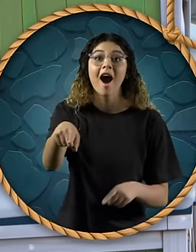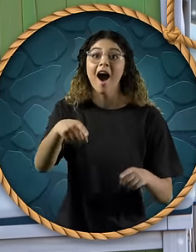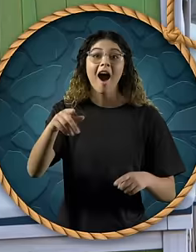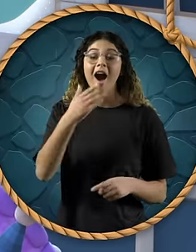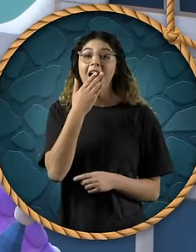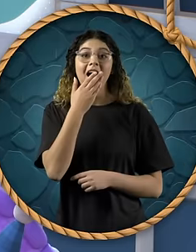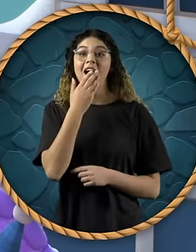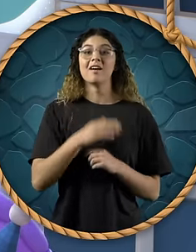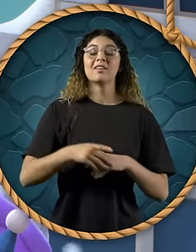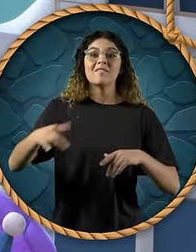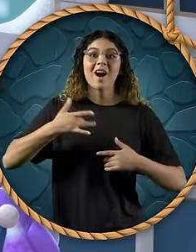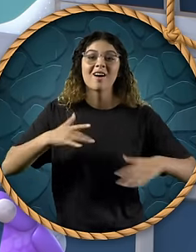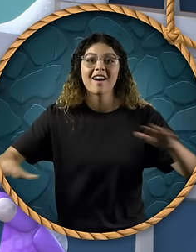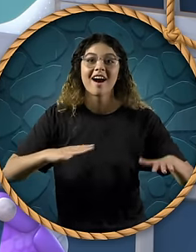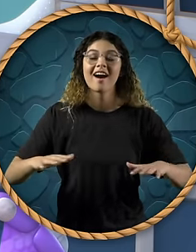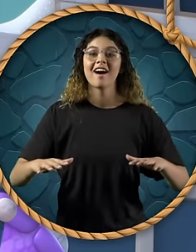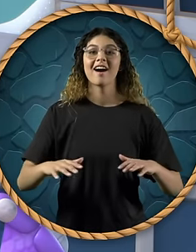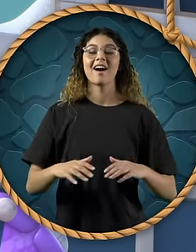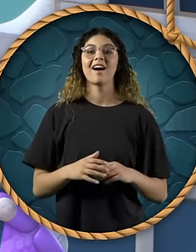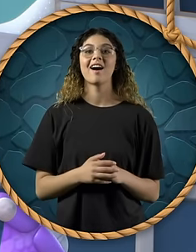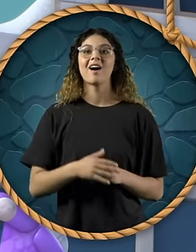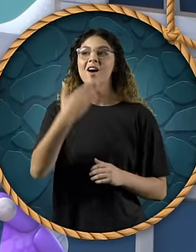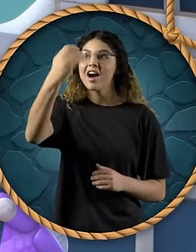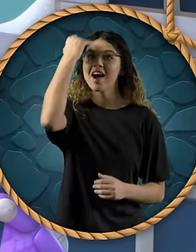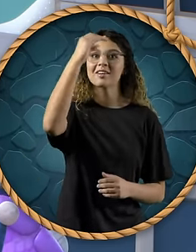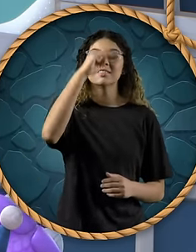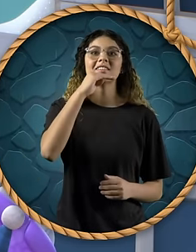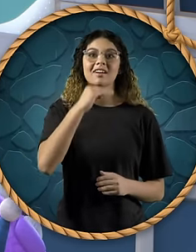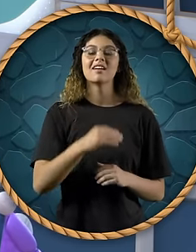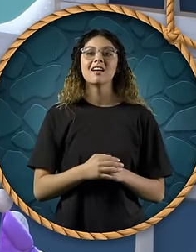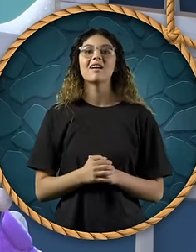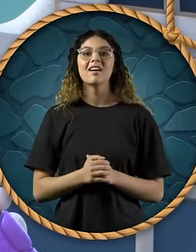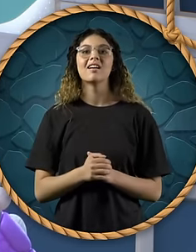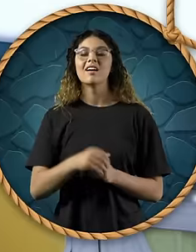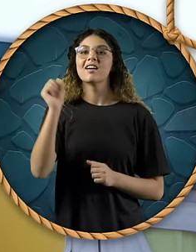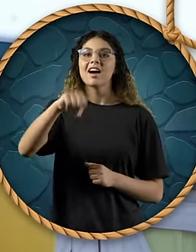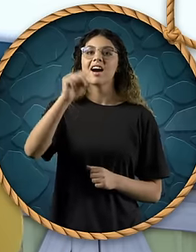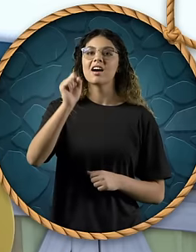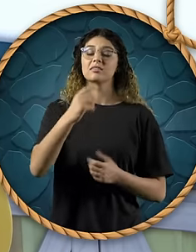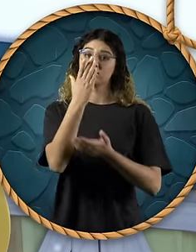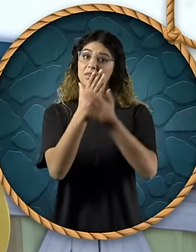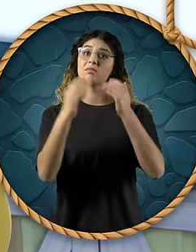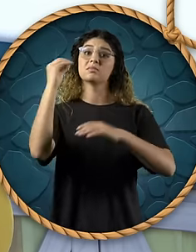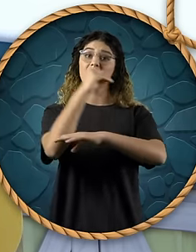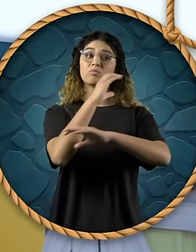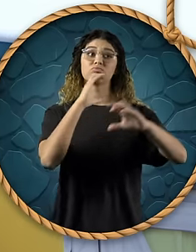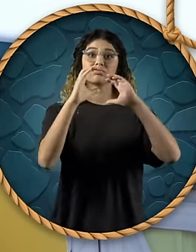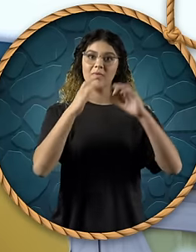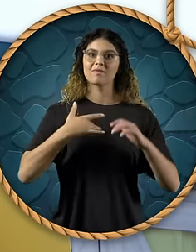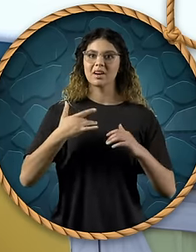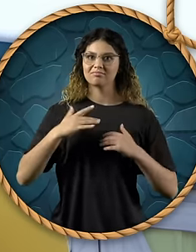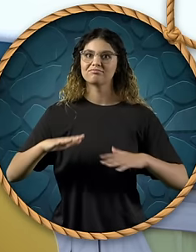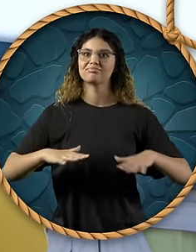responded to that. She felt the ground shake. Great idea, Biscuit. Yes, some dinosaurs communicate